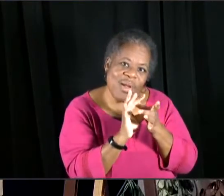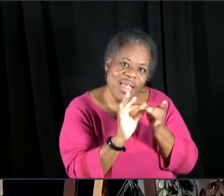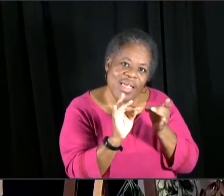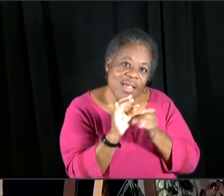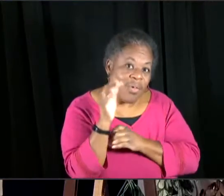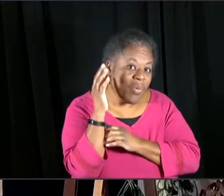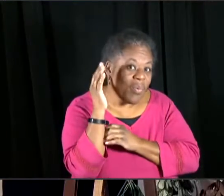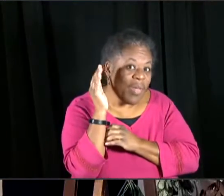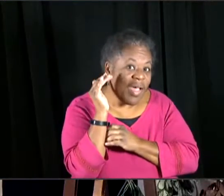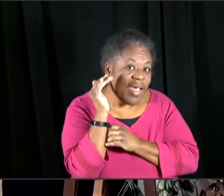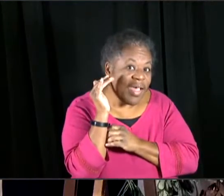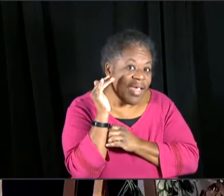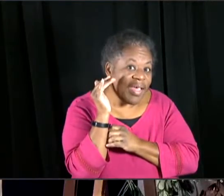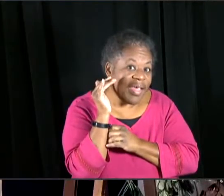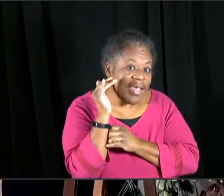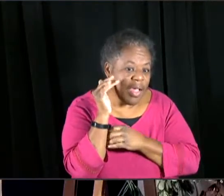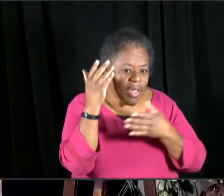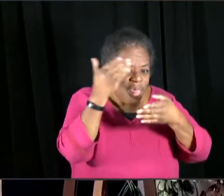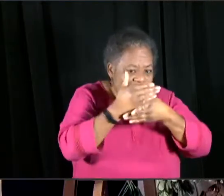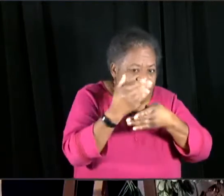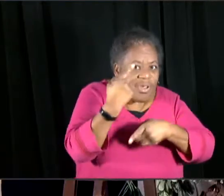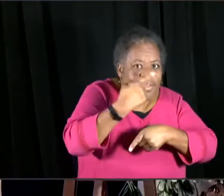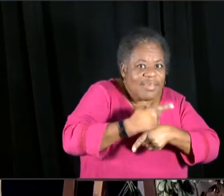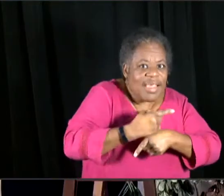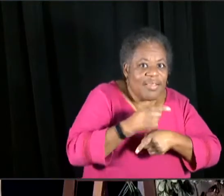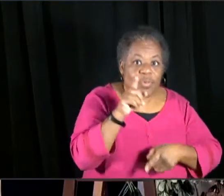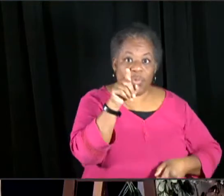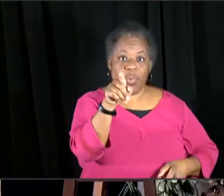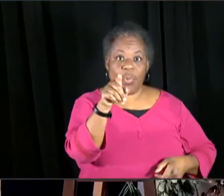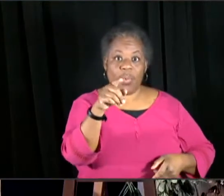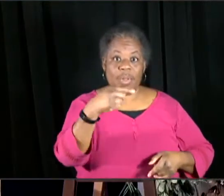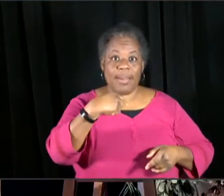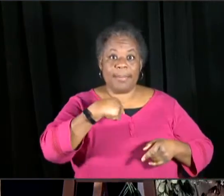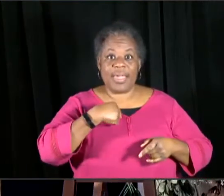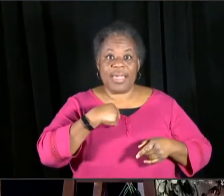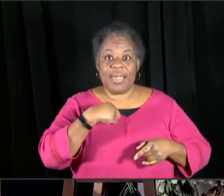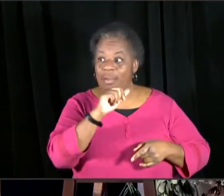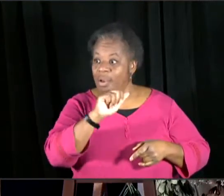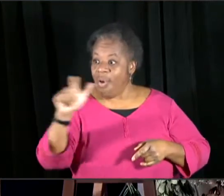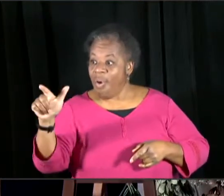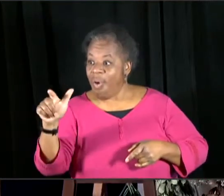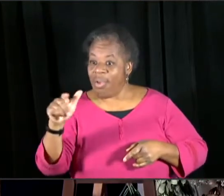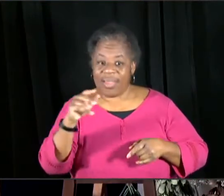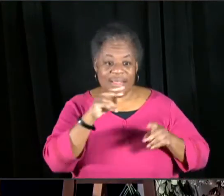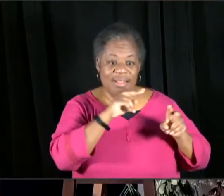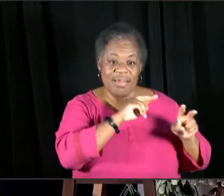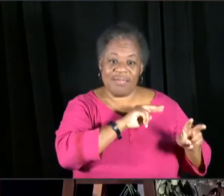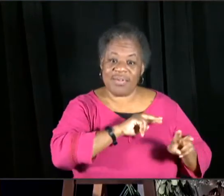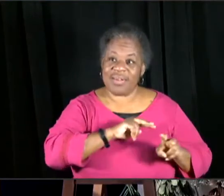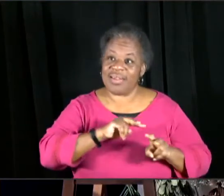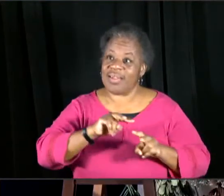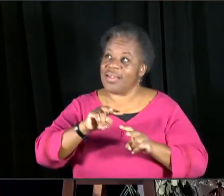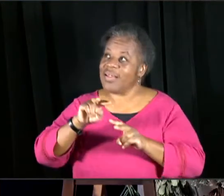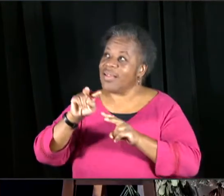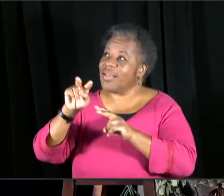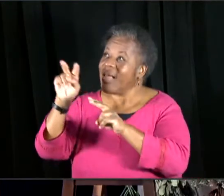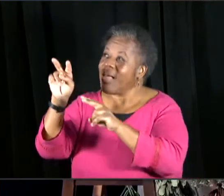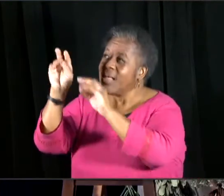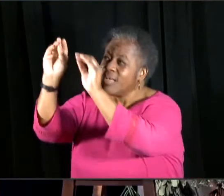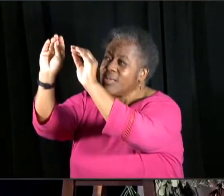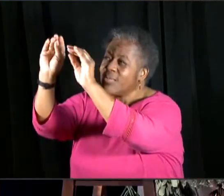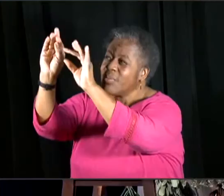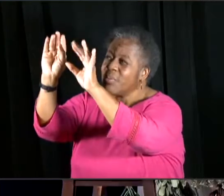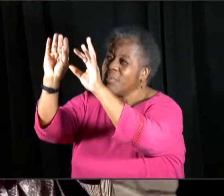so that on the dark days, you and I and anyone can lift our eyes to what still shines.